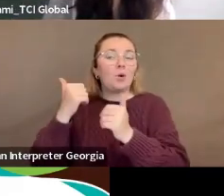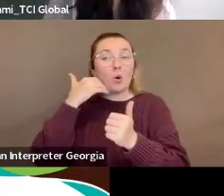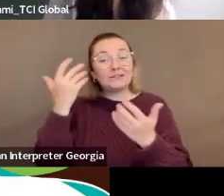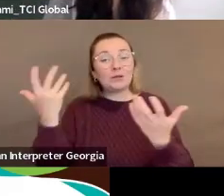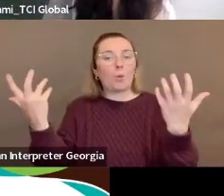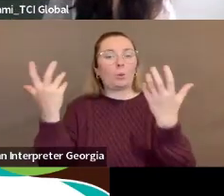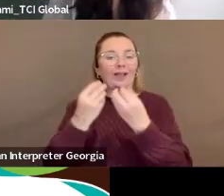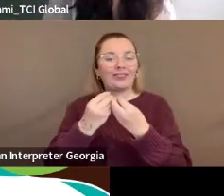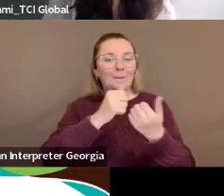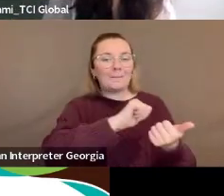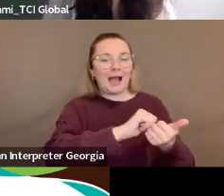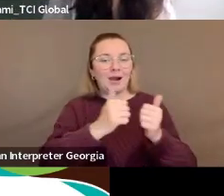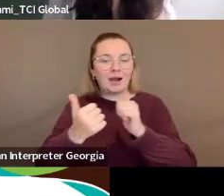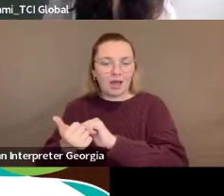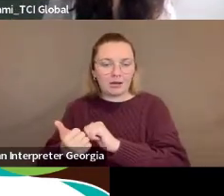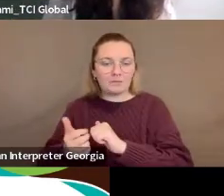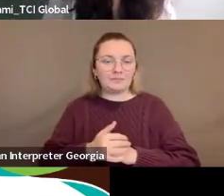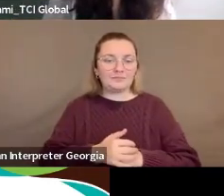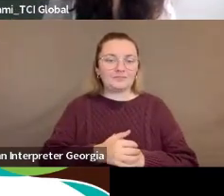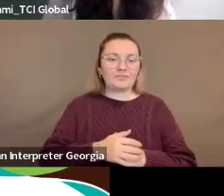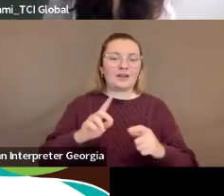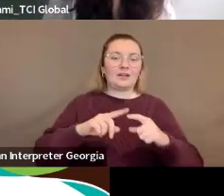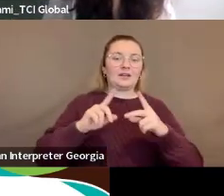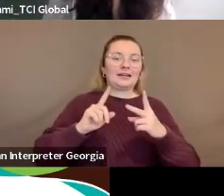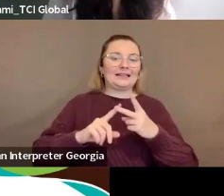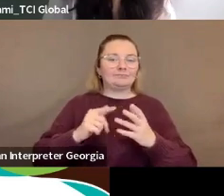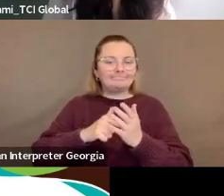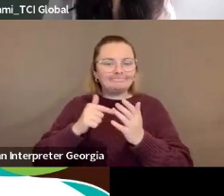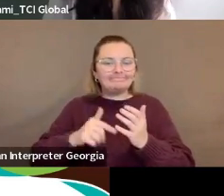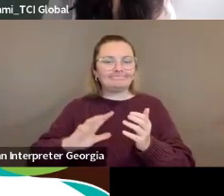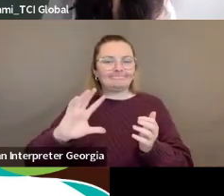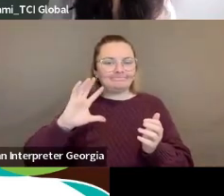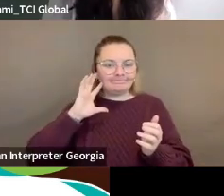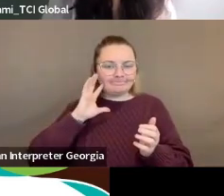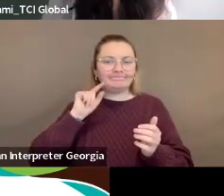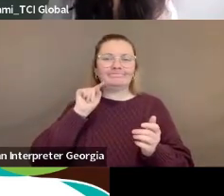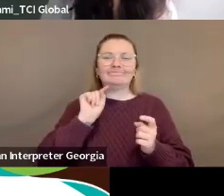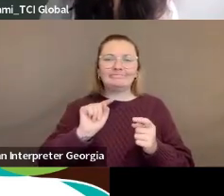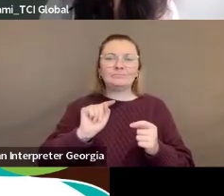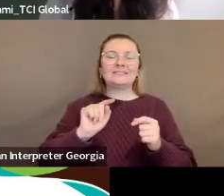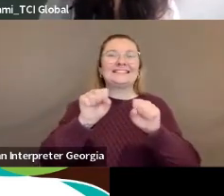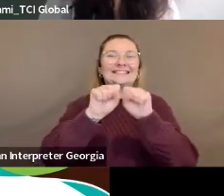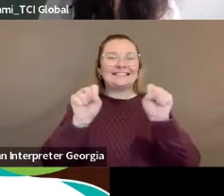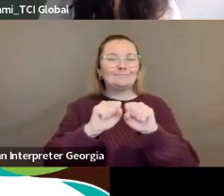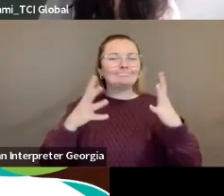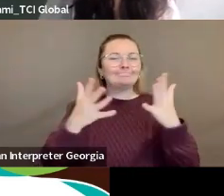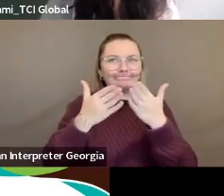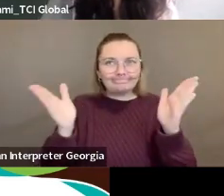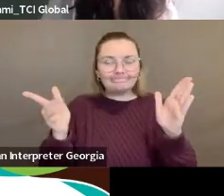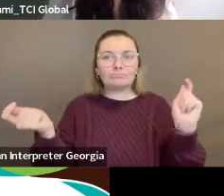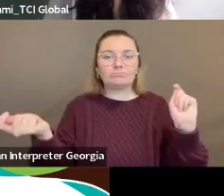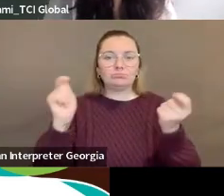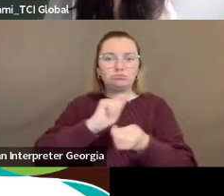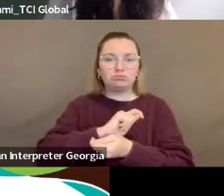alongside partners, amplifying local leadership, listening deeply and supporting long-term system-wide transformation.